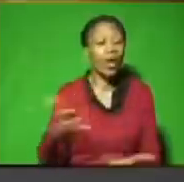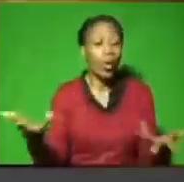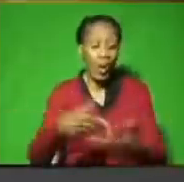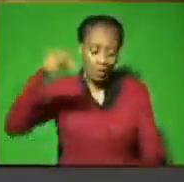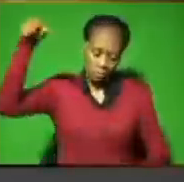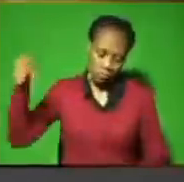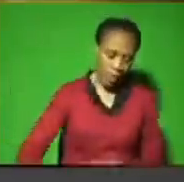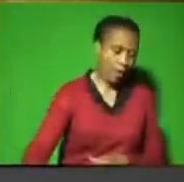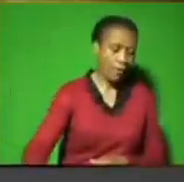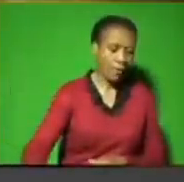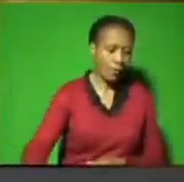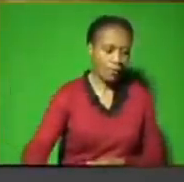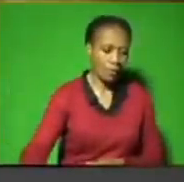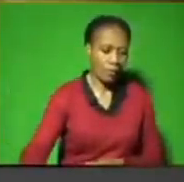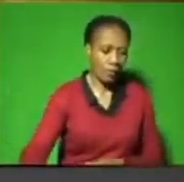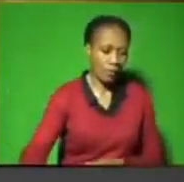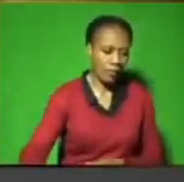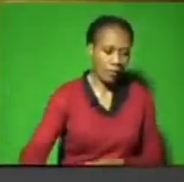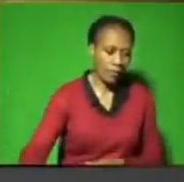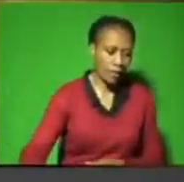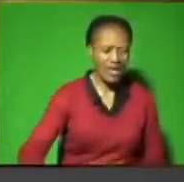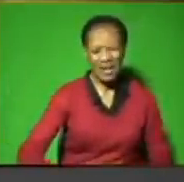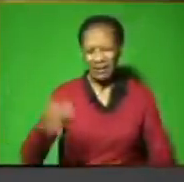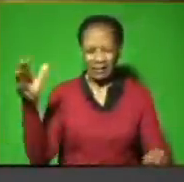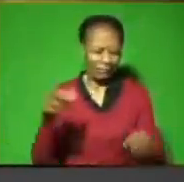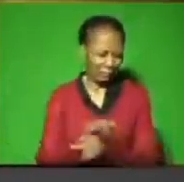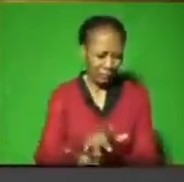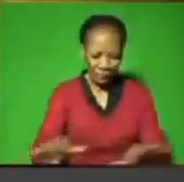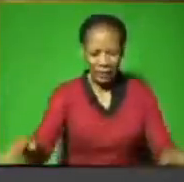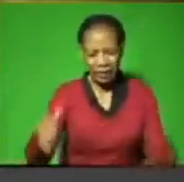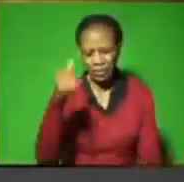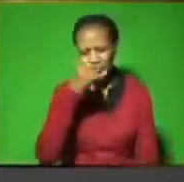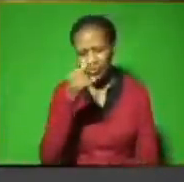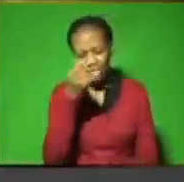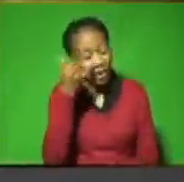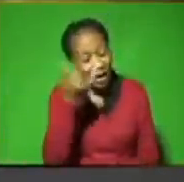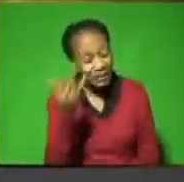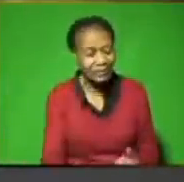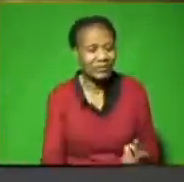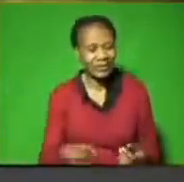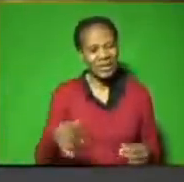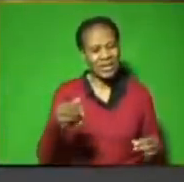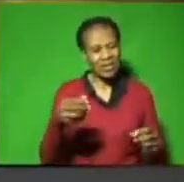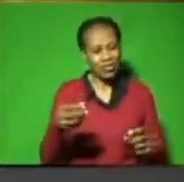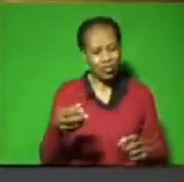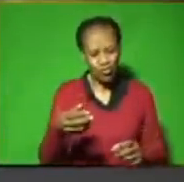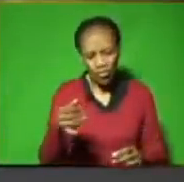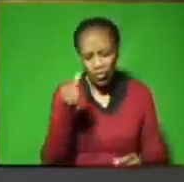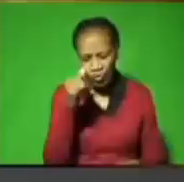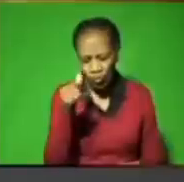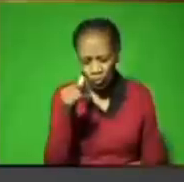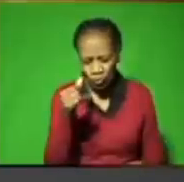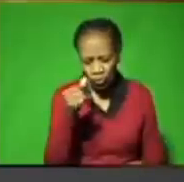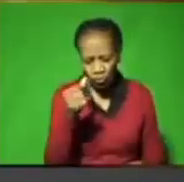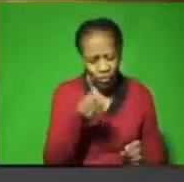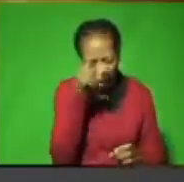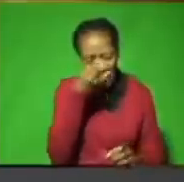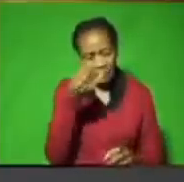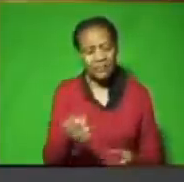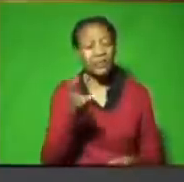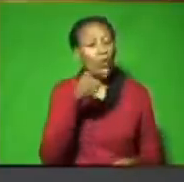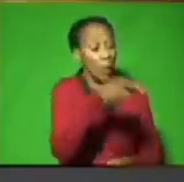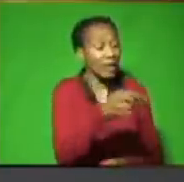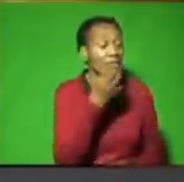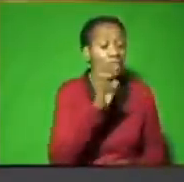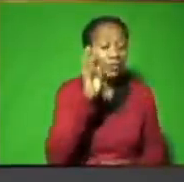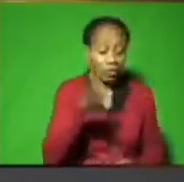which are affected by drugs and gangsterism, which you said you formed a unit to deal with. You